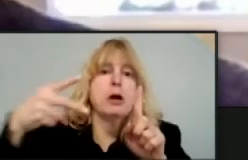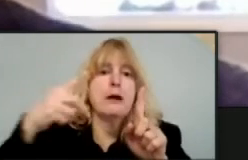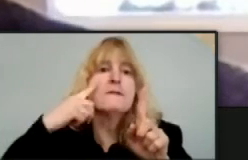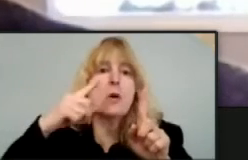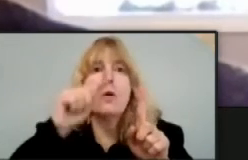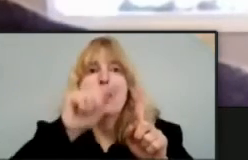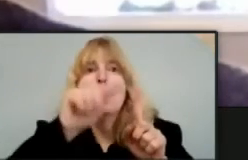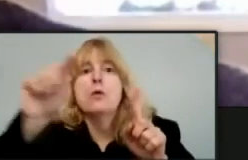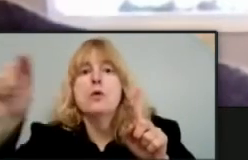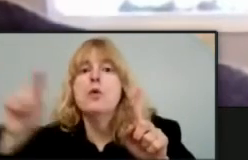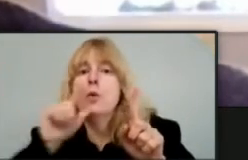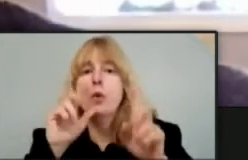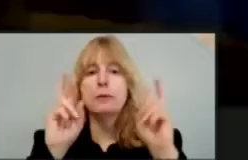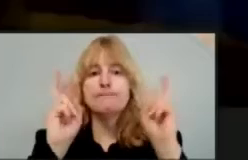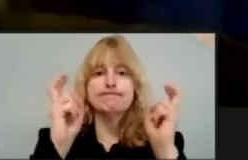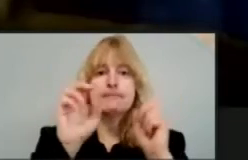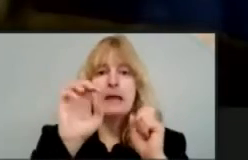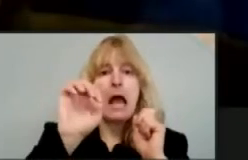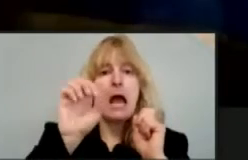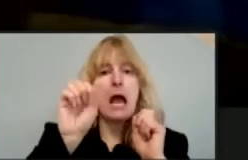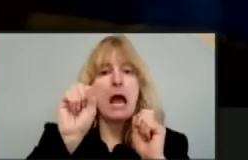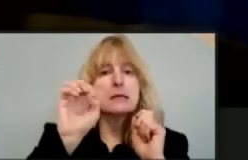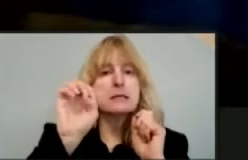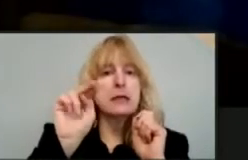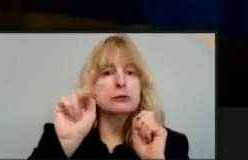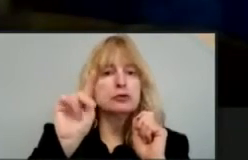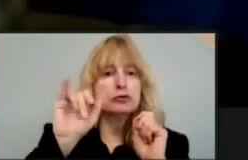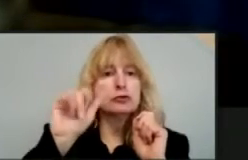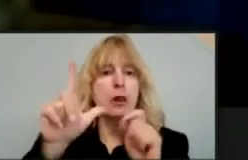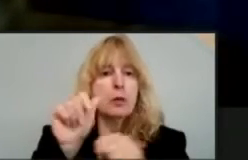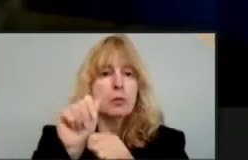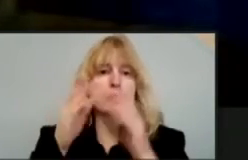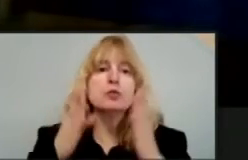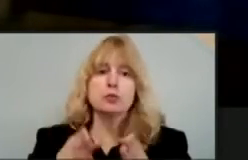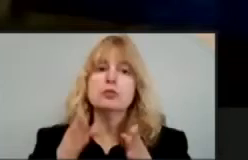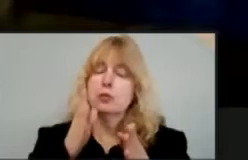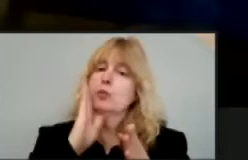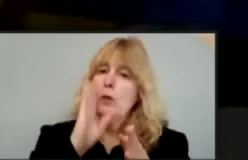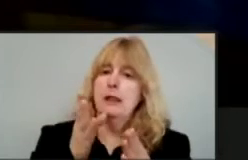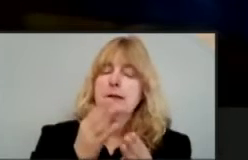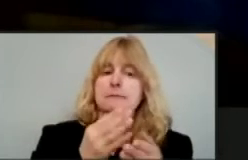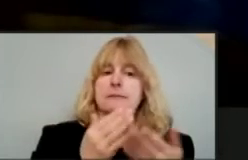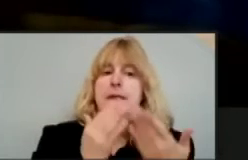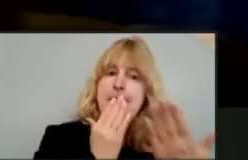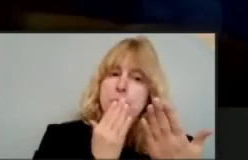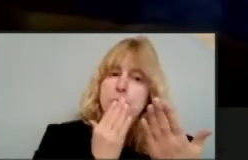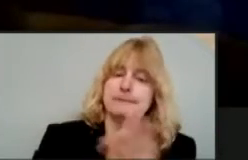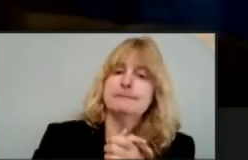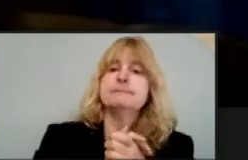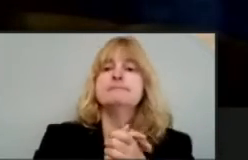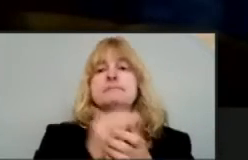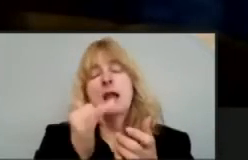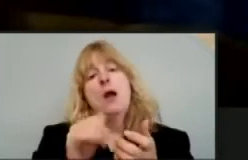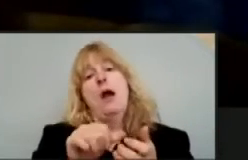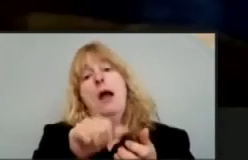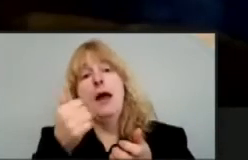important. Okay, great, thank you. And then Dr. Fuller, this question is for